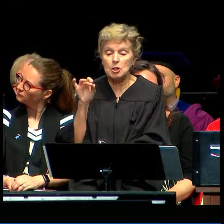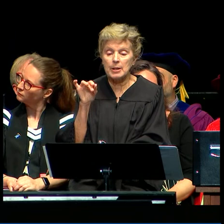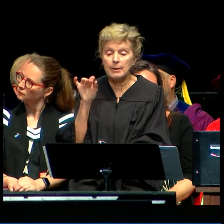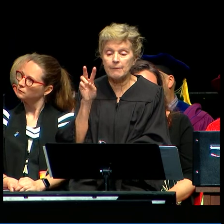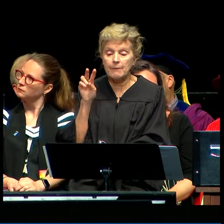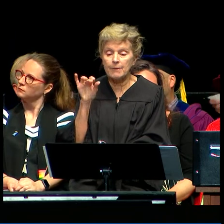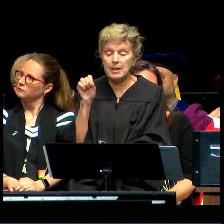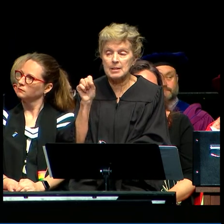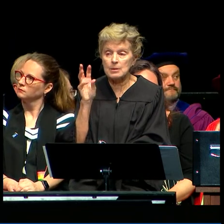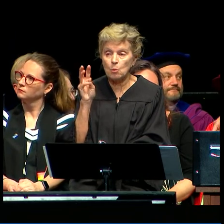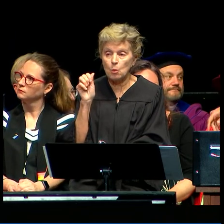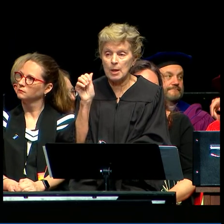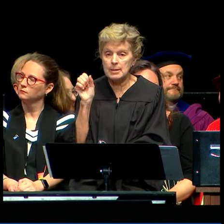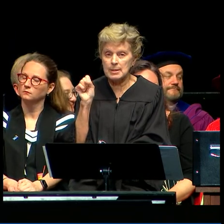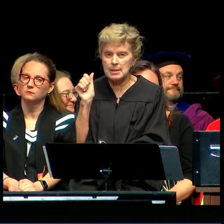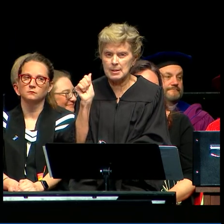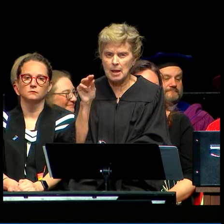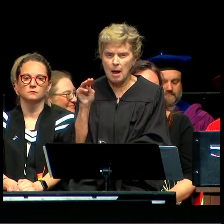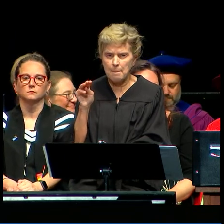Viswasam.